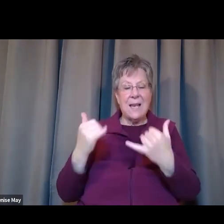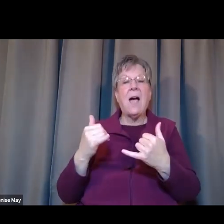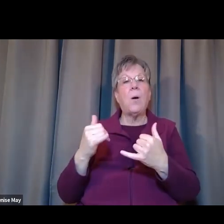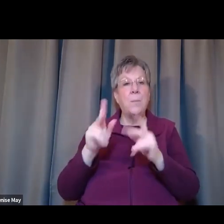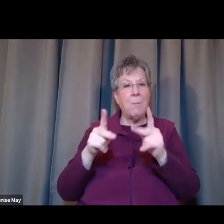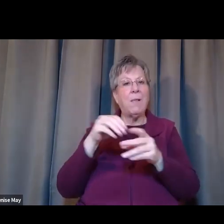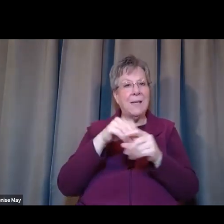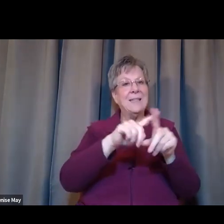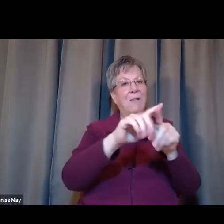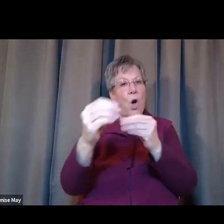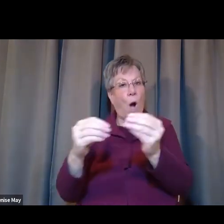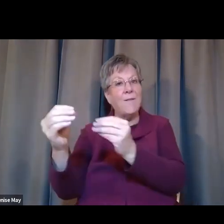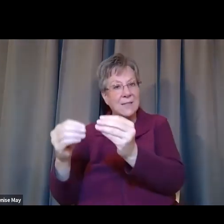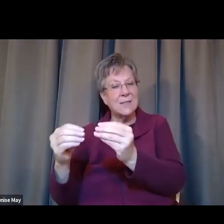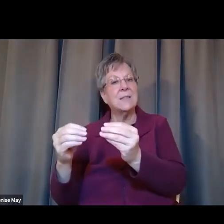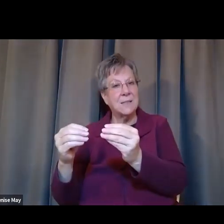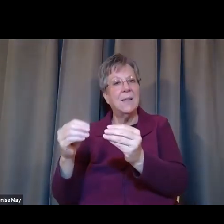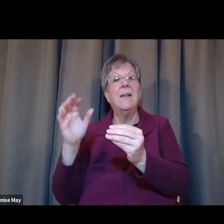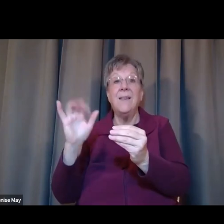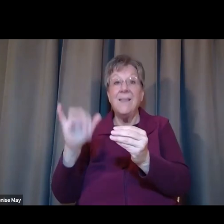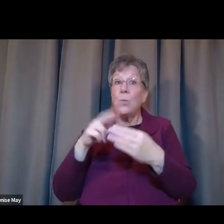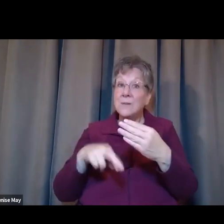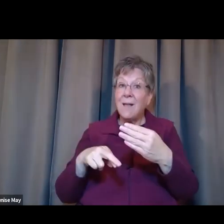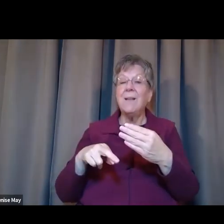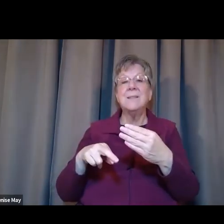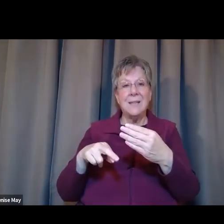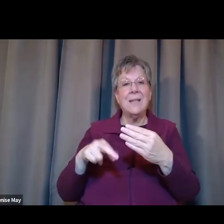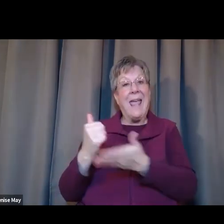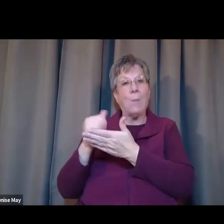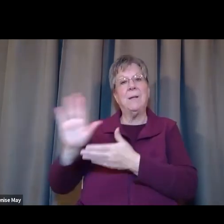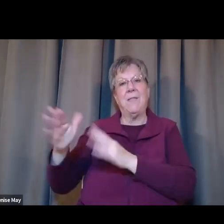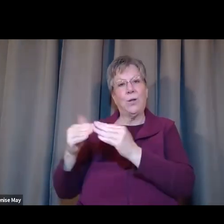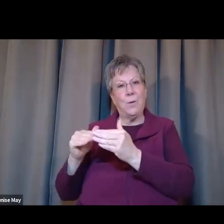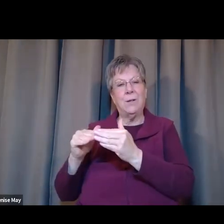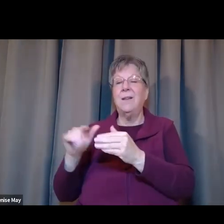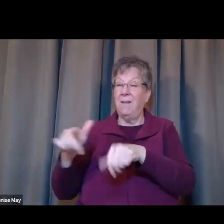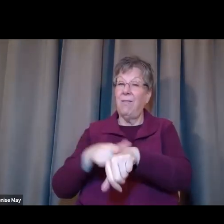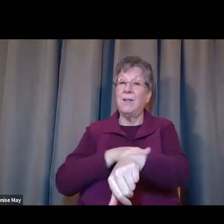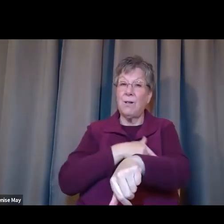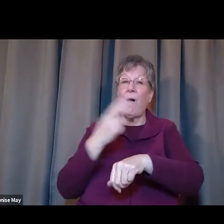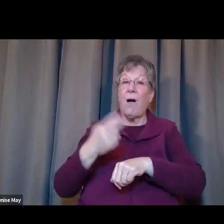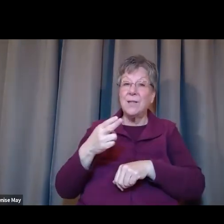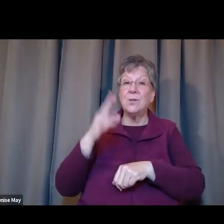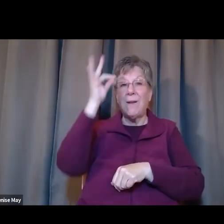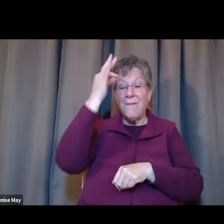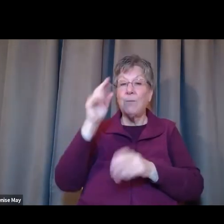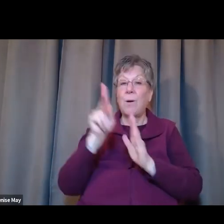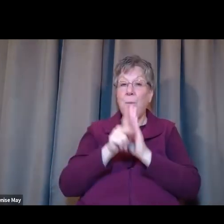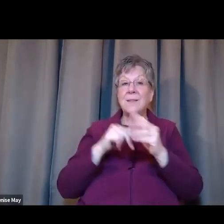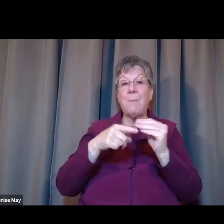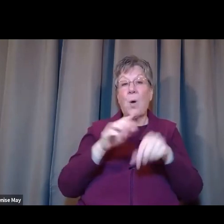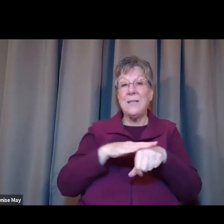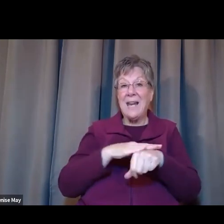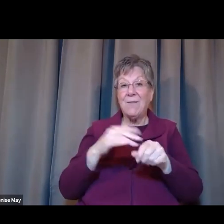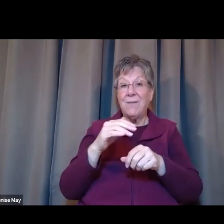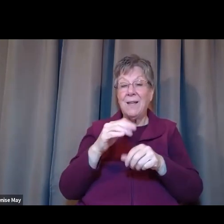and that produced better outcomes for their community. There's a long history of federal policy concerning Native Americans,